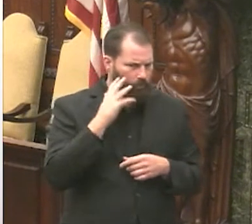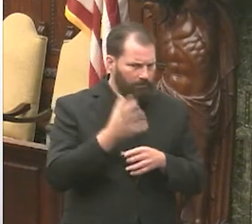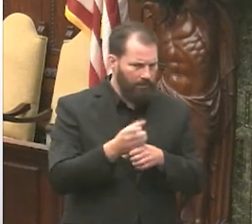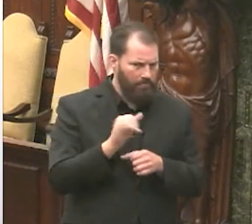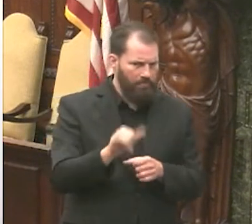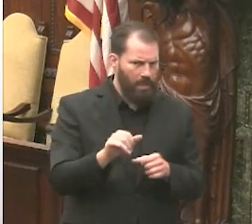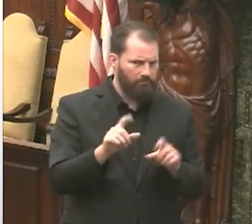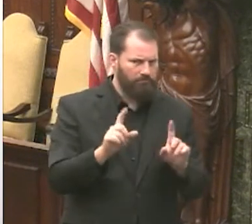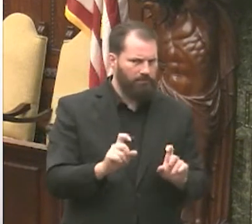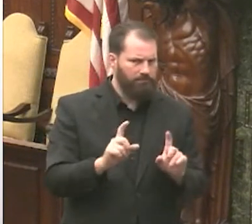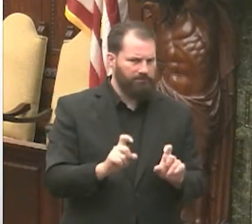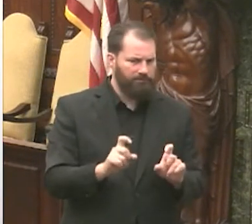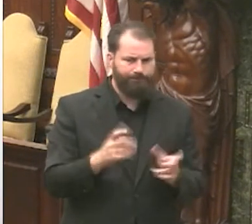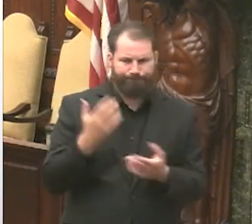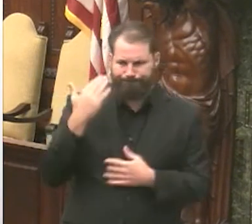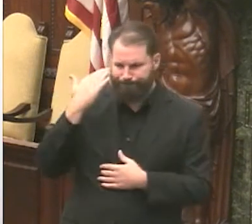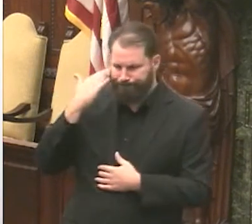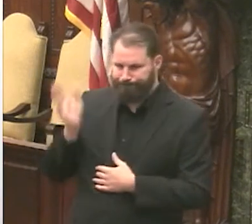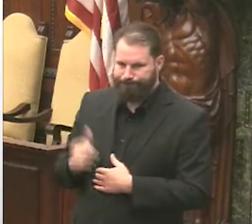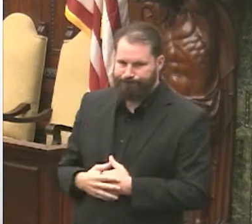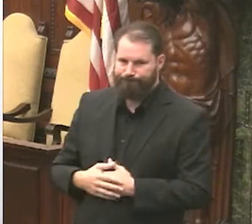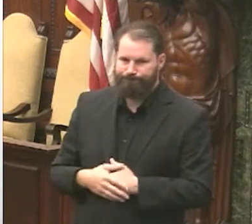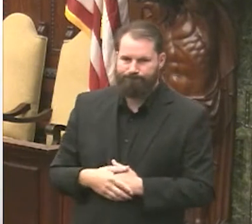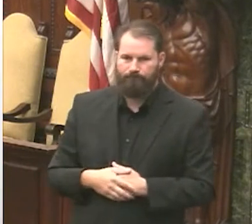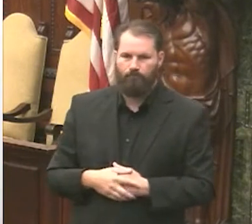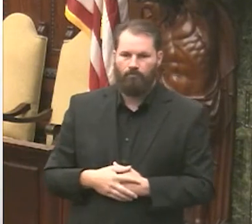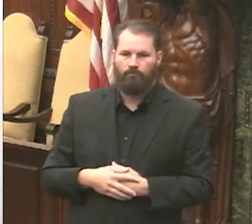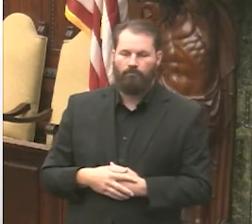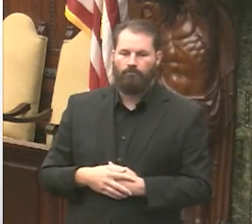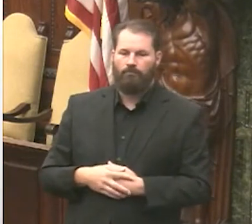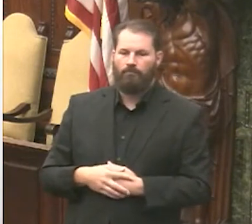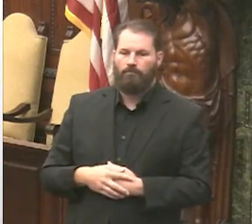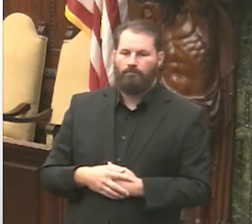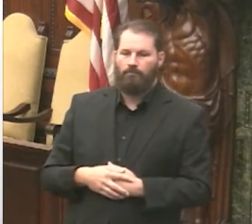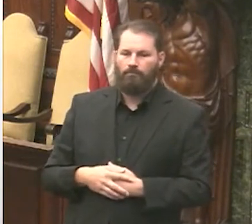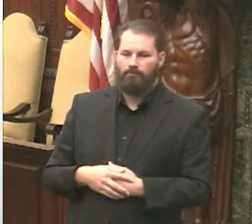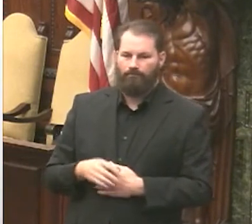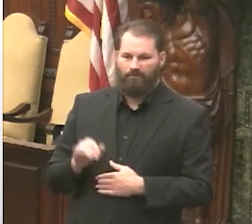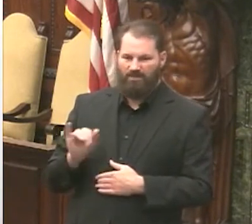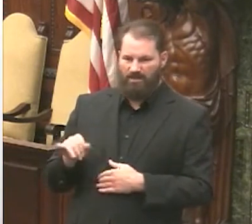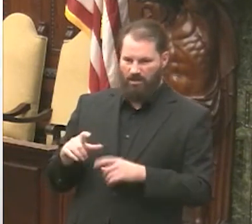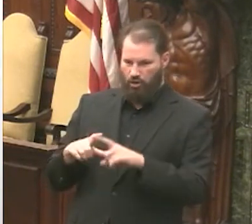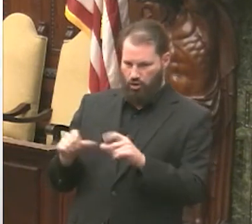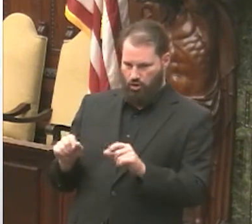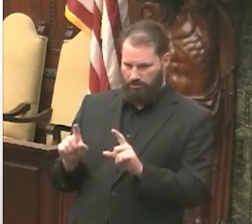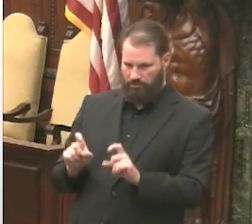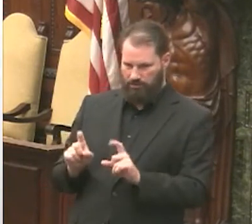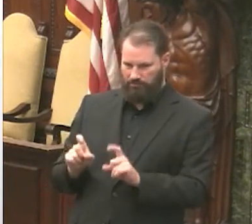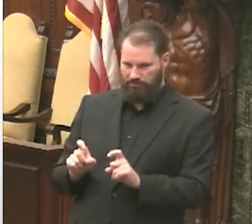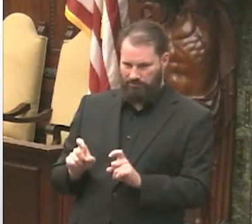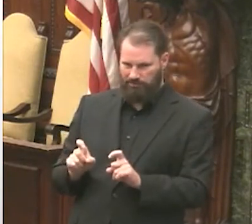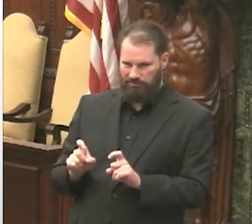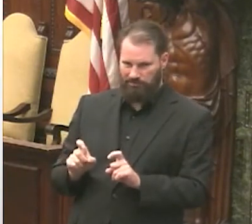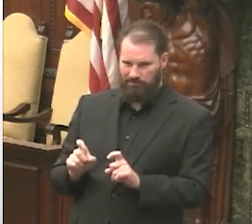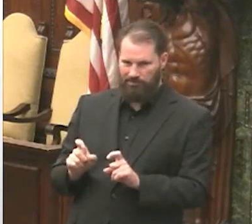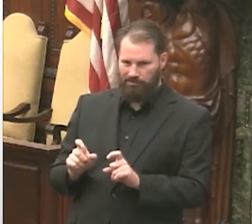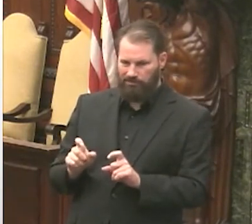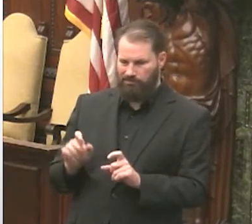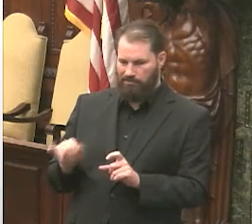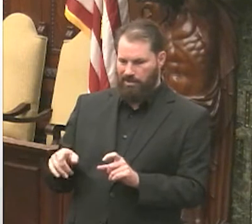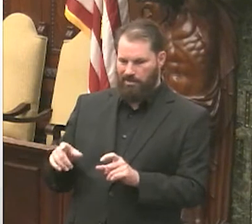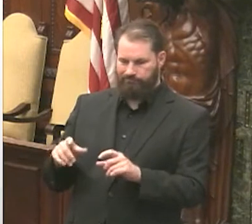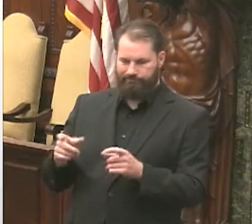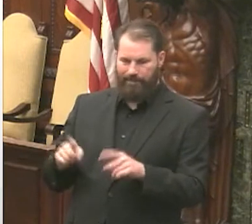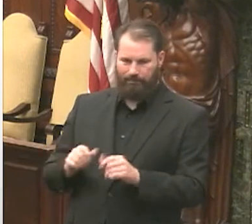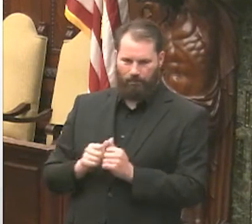I'm not yet. This is the Abbott Binax Now card. These are tests that can be done without having a special machine. They still need to be done in a